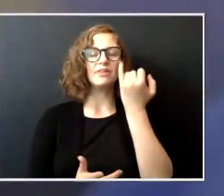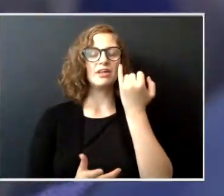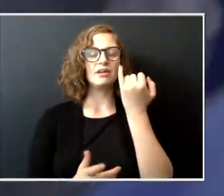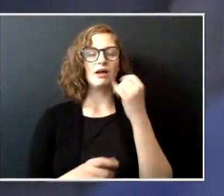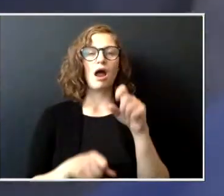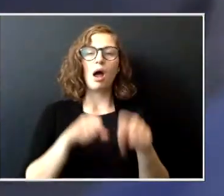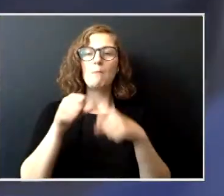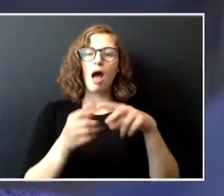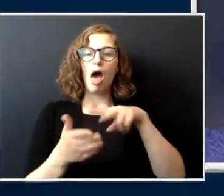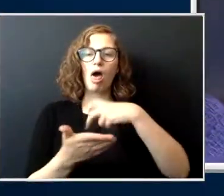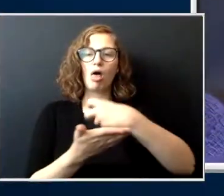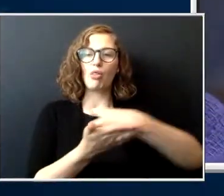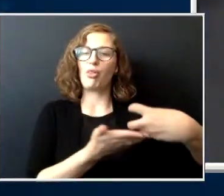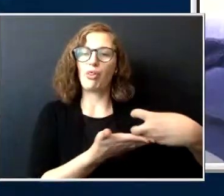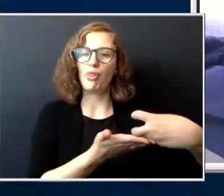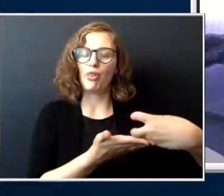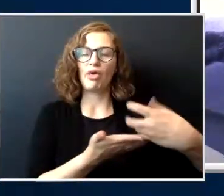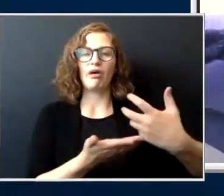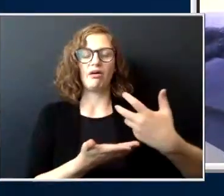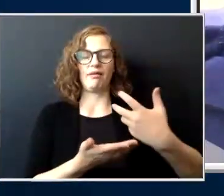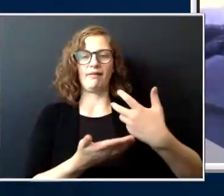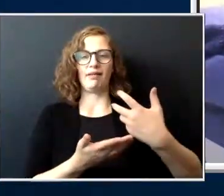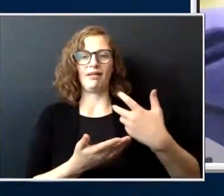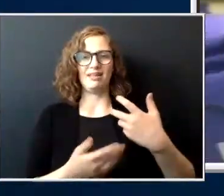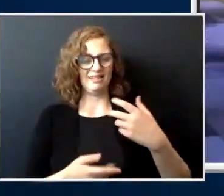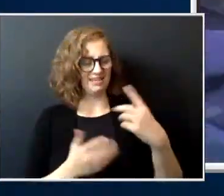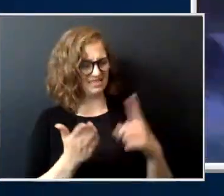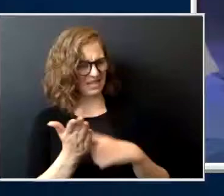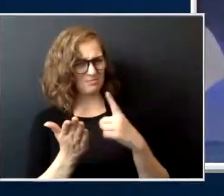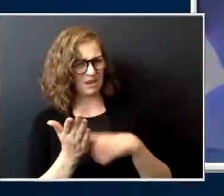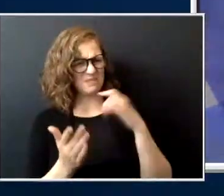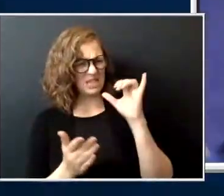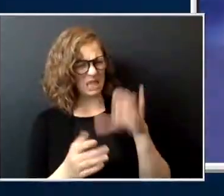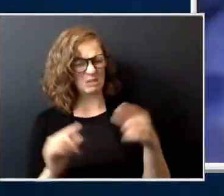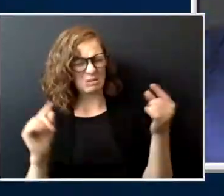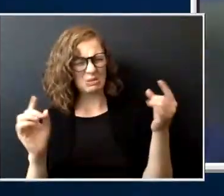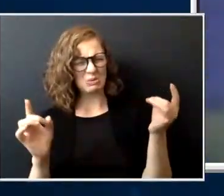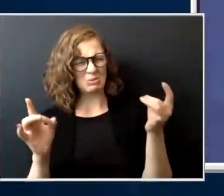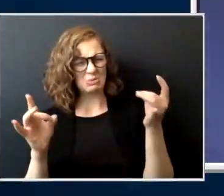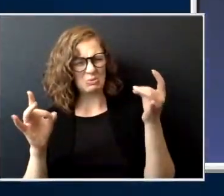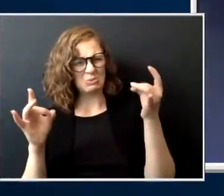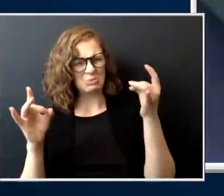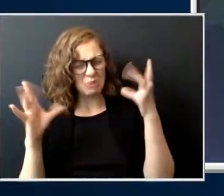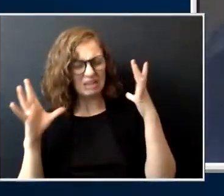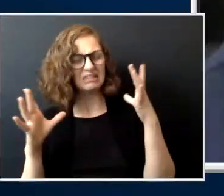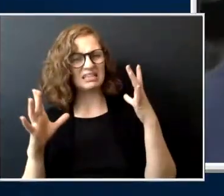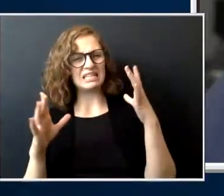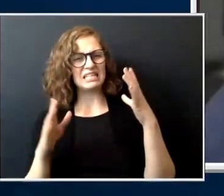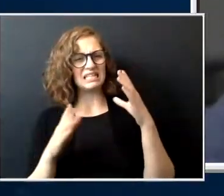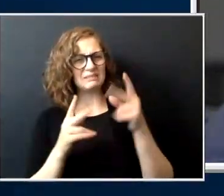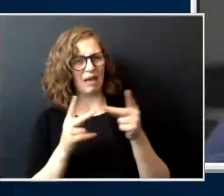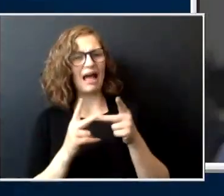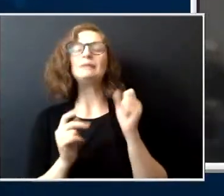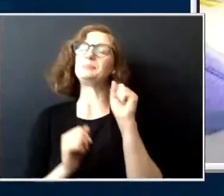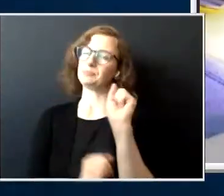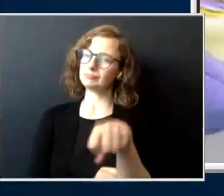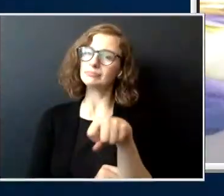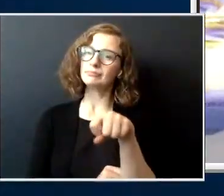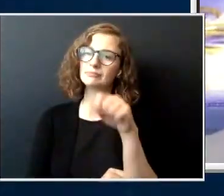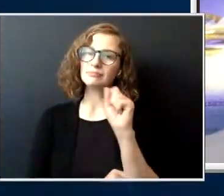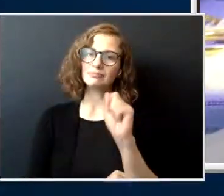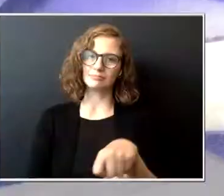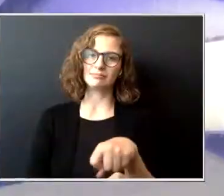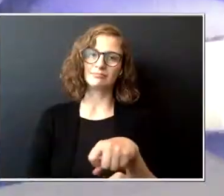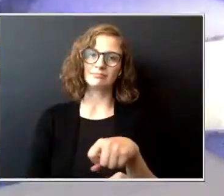burn, anything like that. Sometimes that's the most painful spot, it's isn't almost it? always the most painful spot because it's basically at the depth of a more